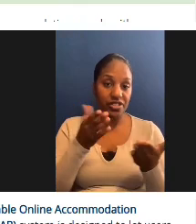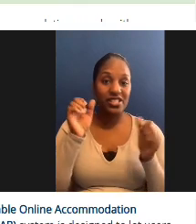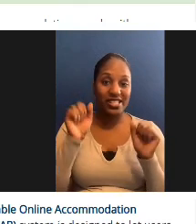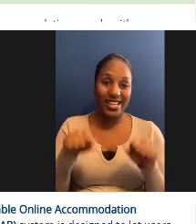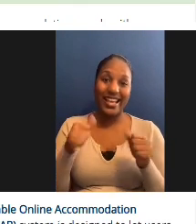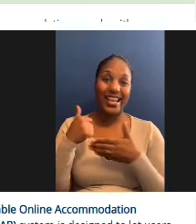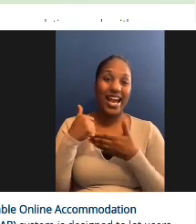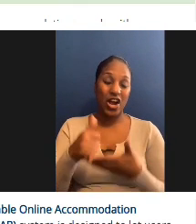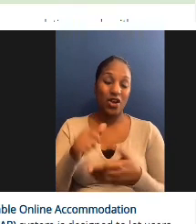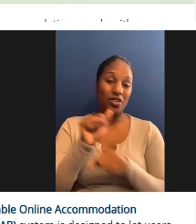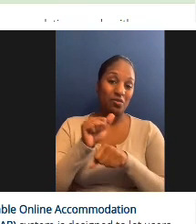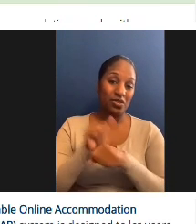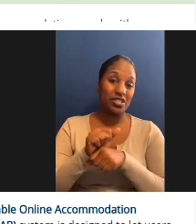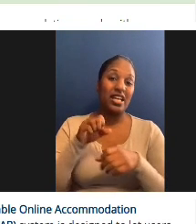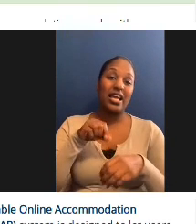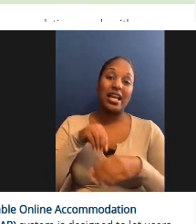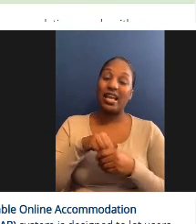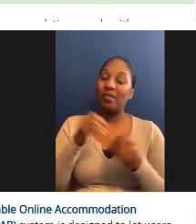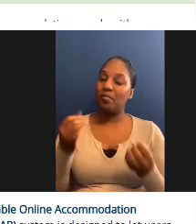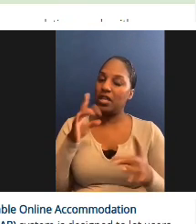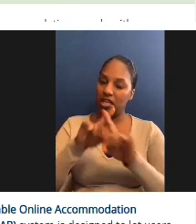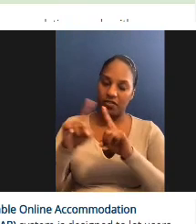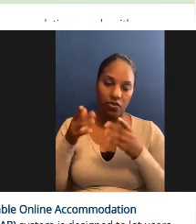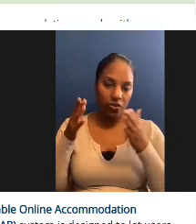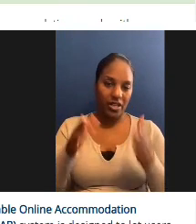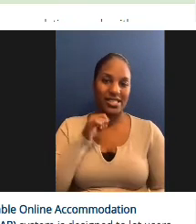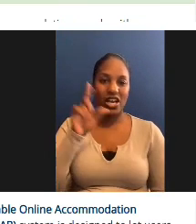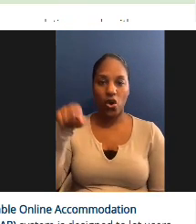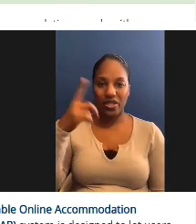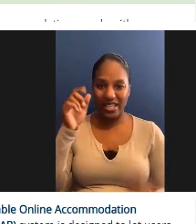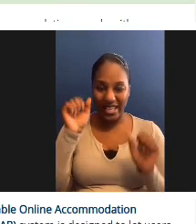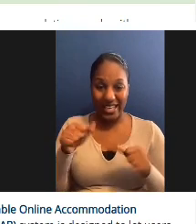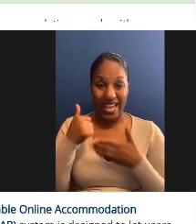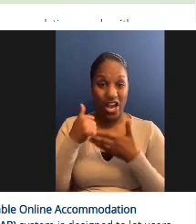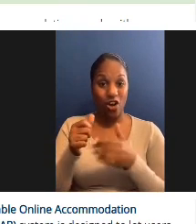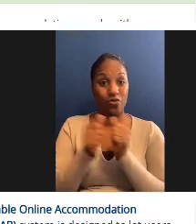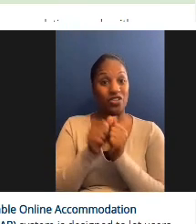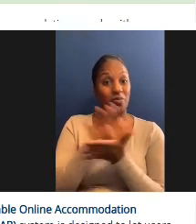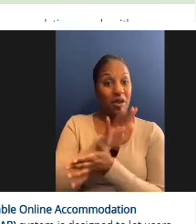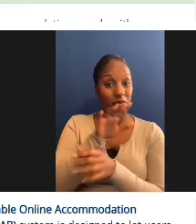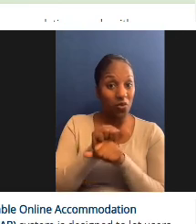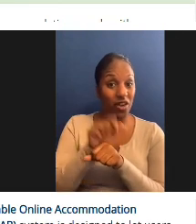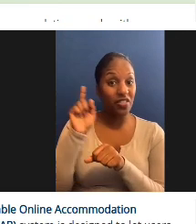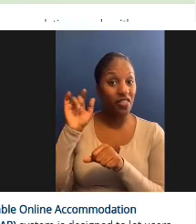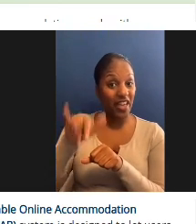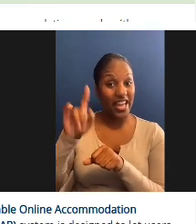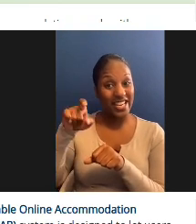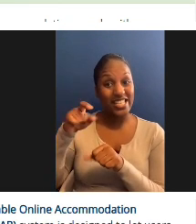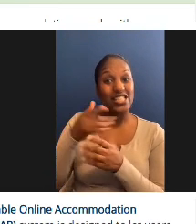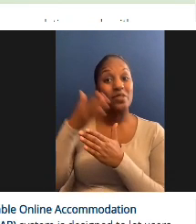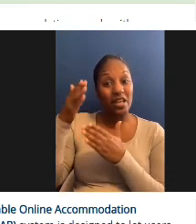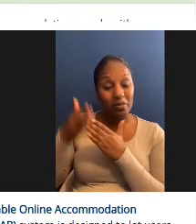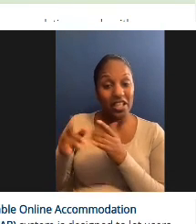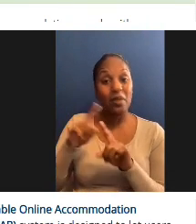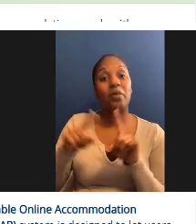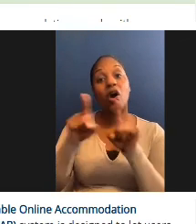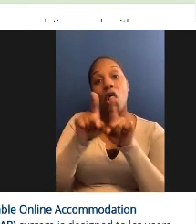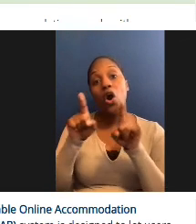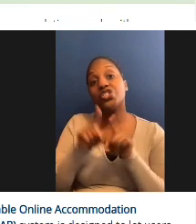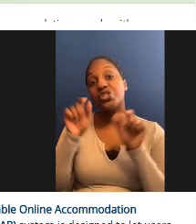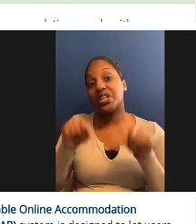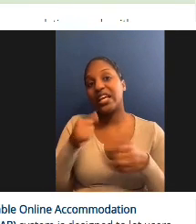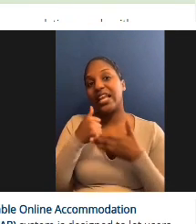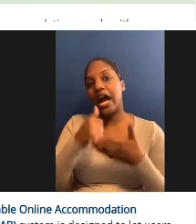these employers in many ways. Not only can they help them with the paperwork that needs to be completed, but they can